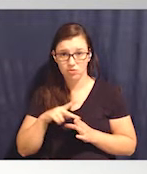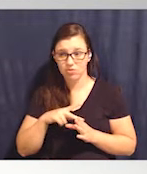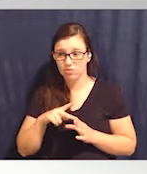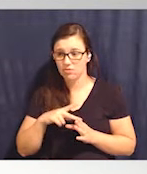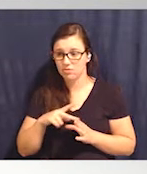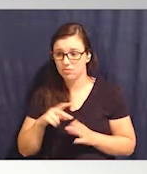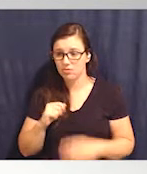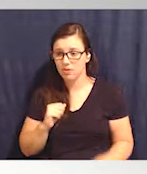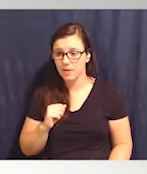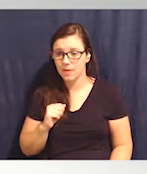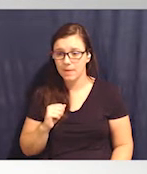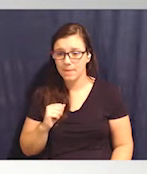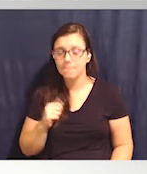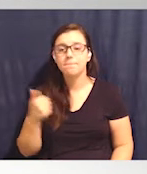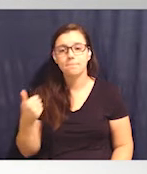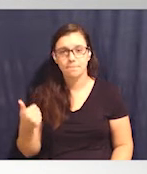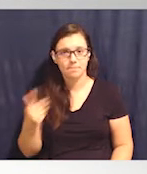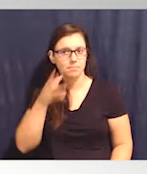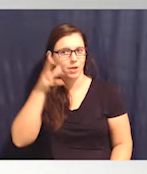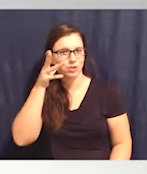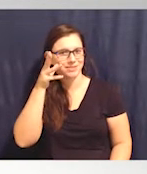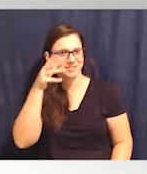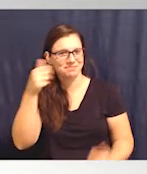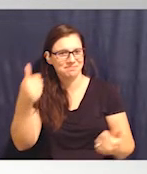Good, parents, great.